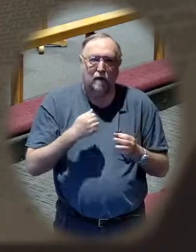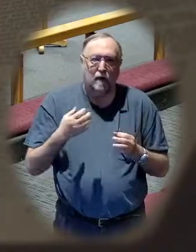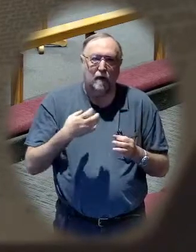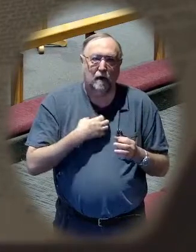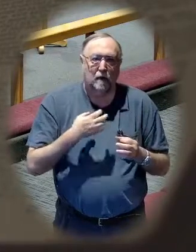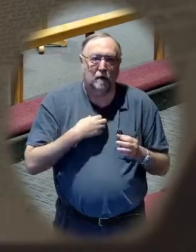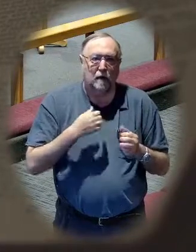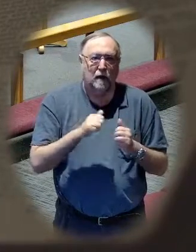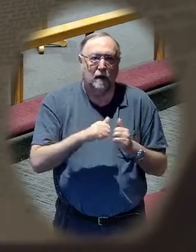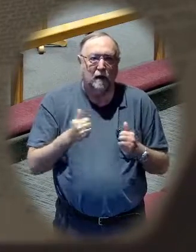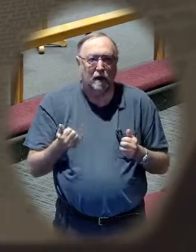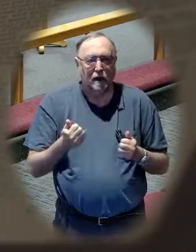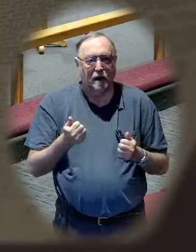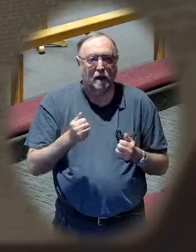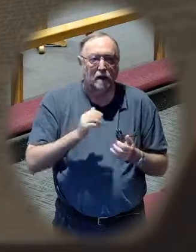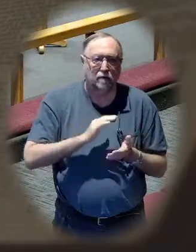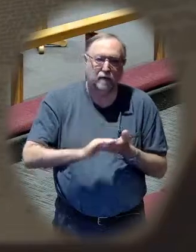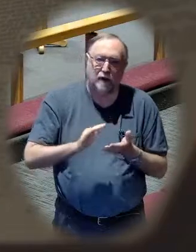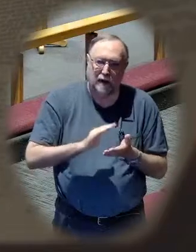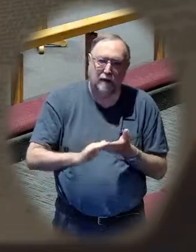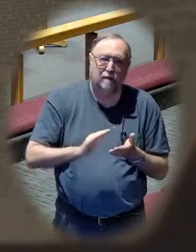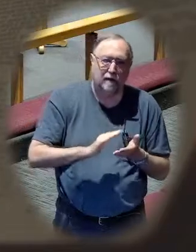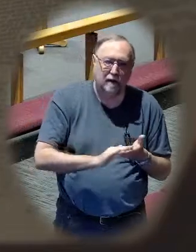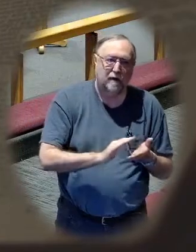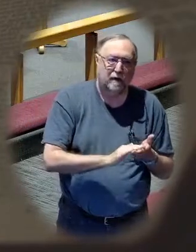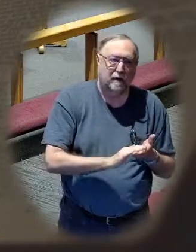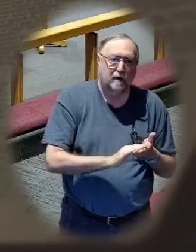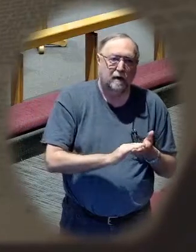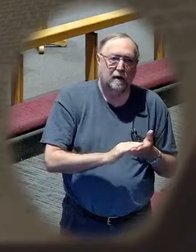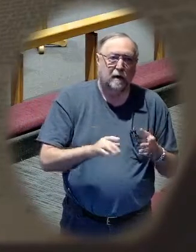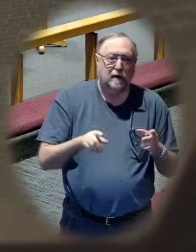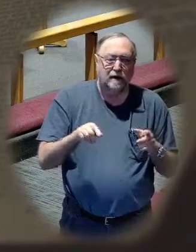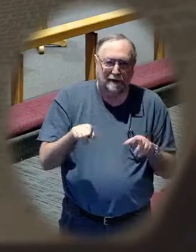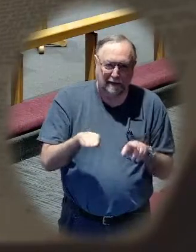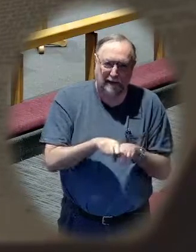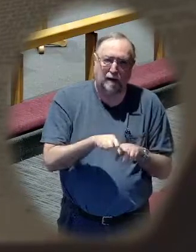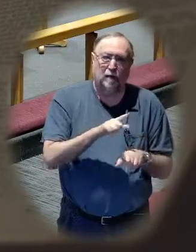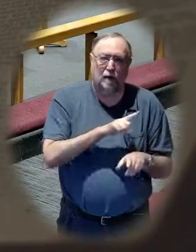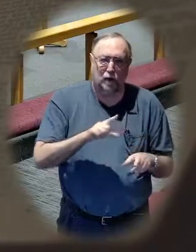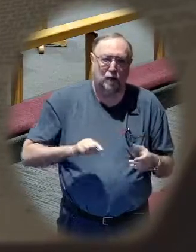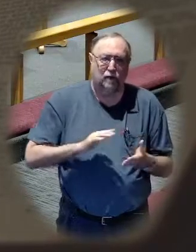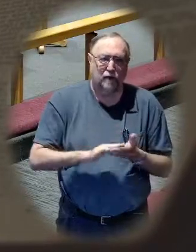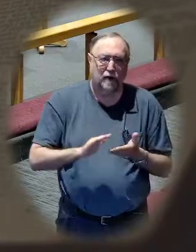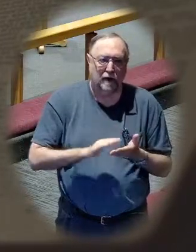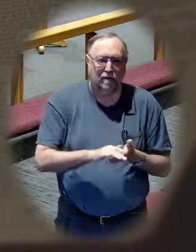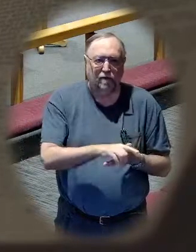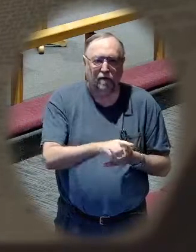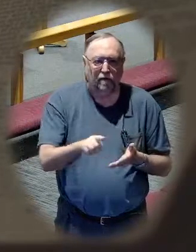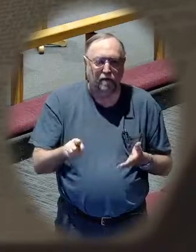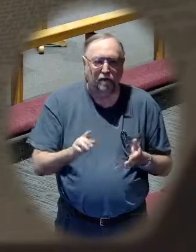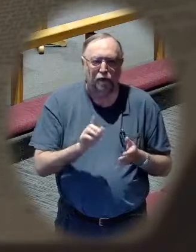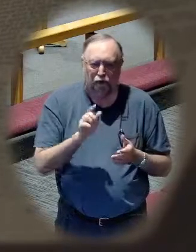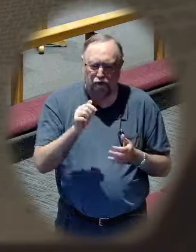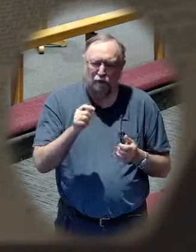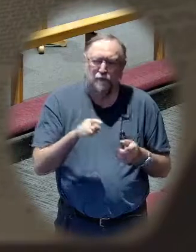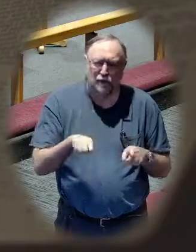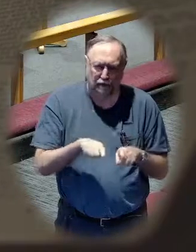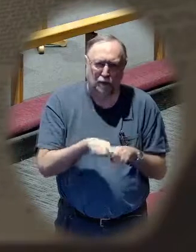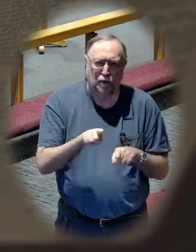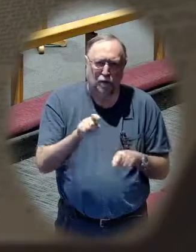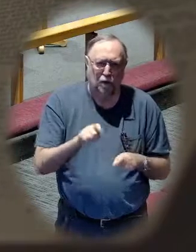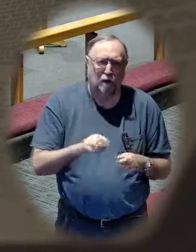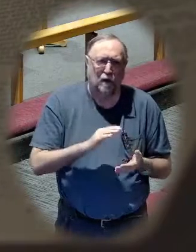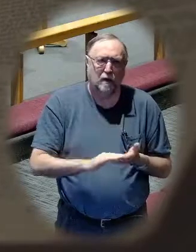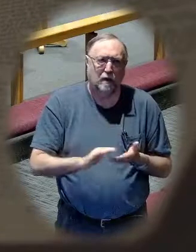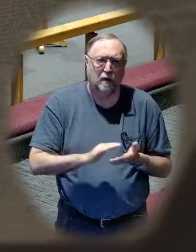against another, forgiving each other. As the Lord has forgiven you, so you must forgive. And